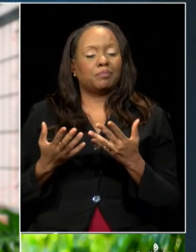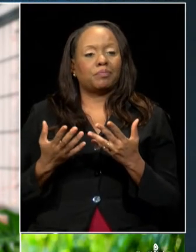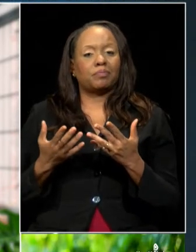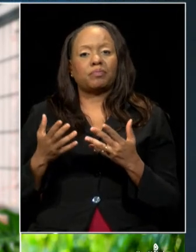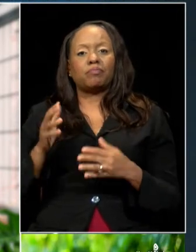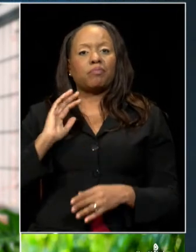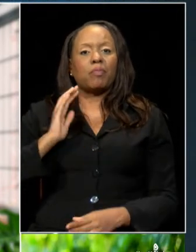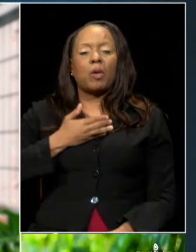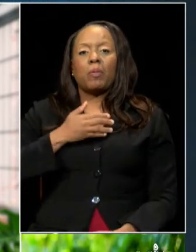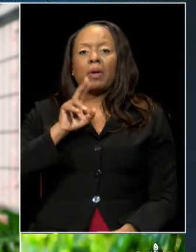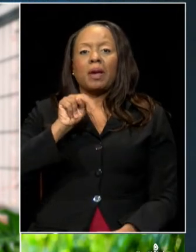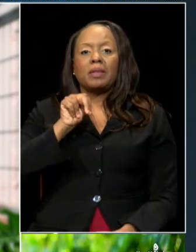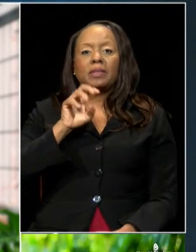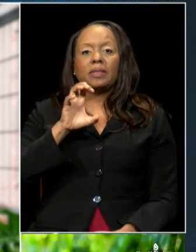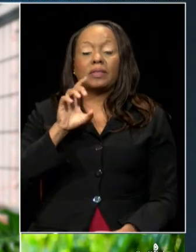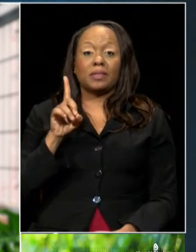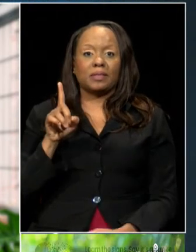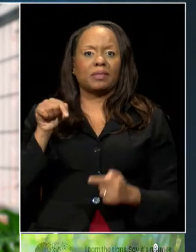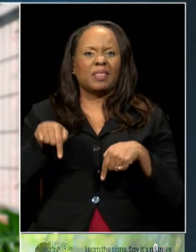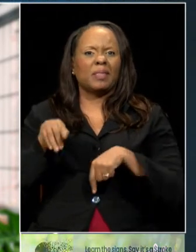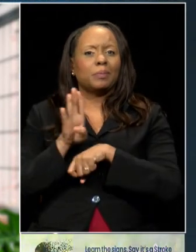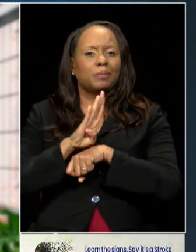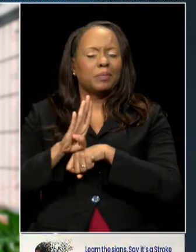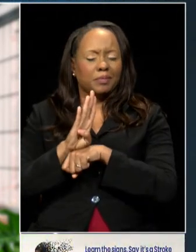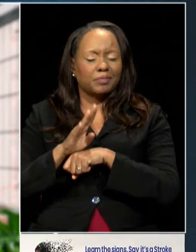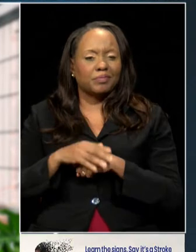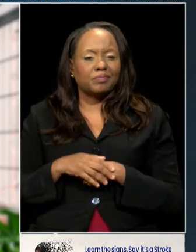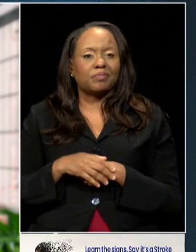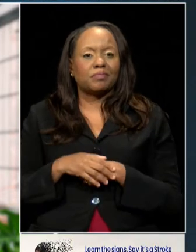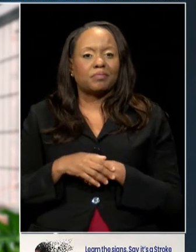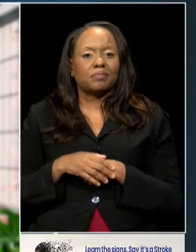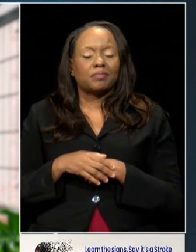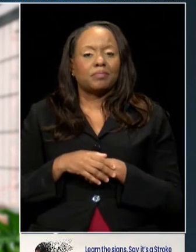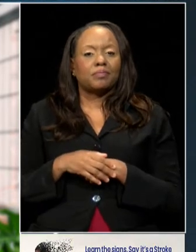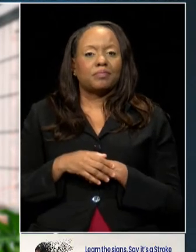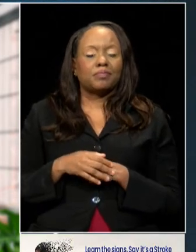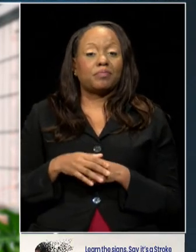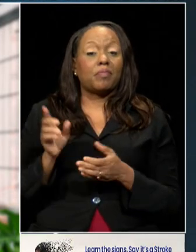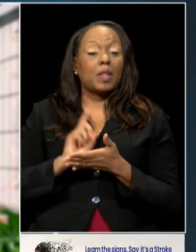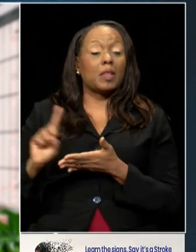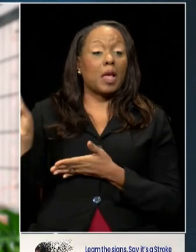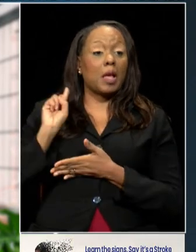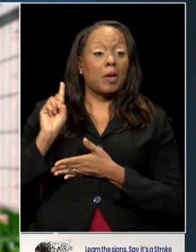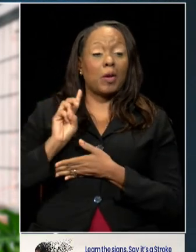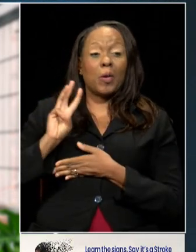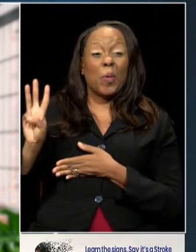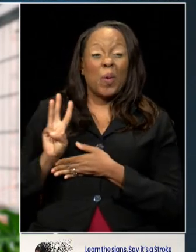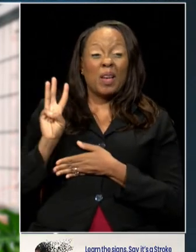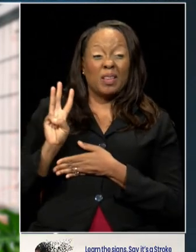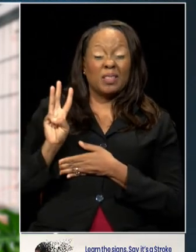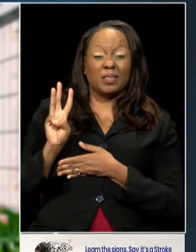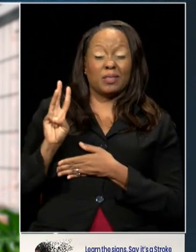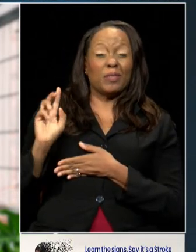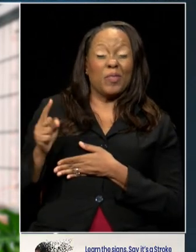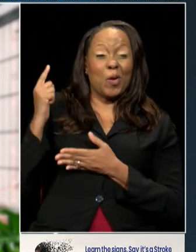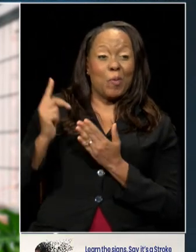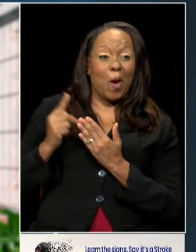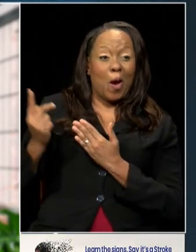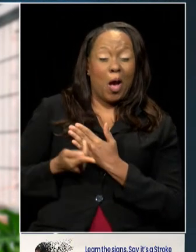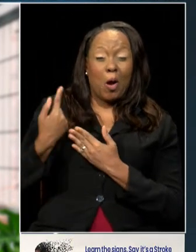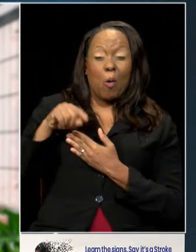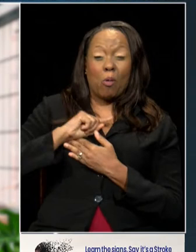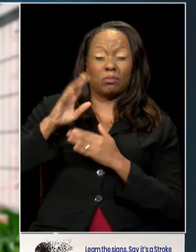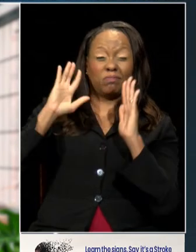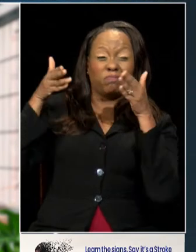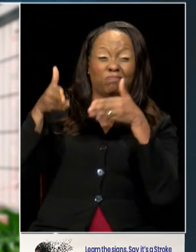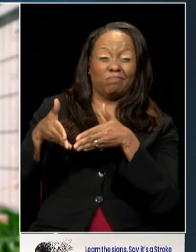chronic non-communicable disease situation. We started the program last Wednesday, of course, with a focus on